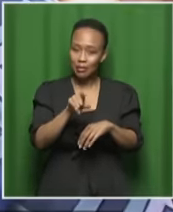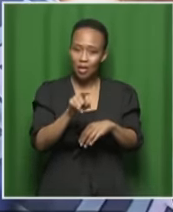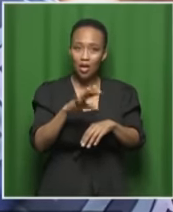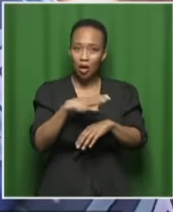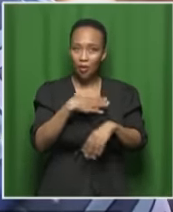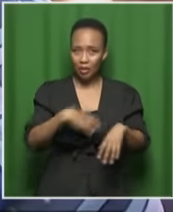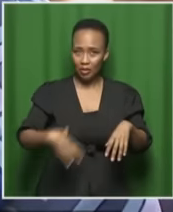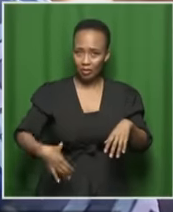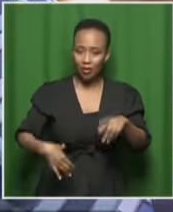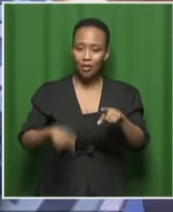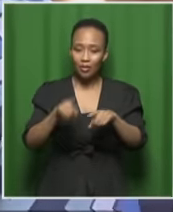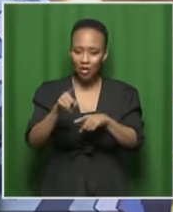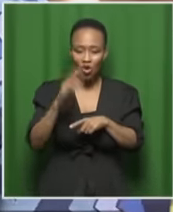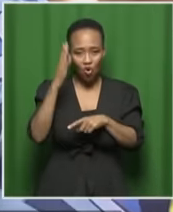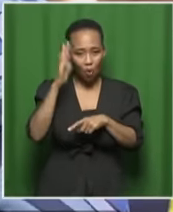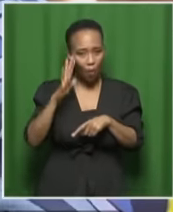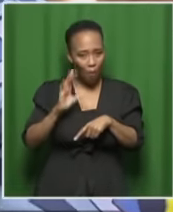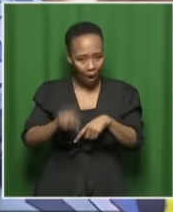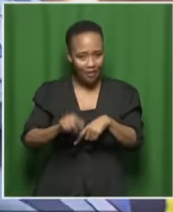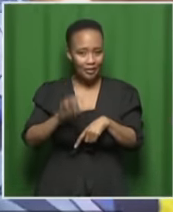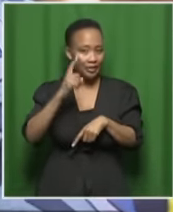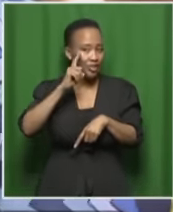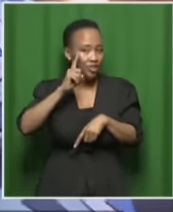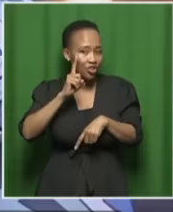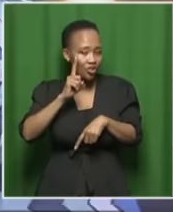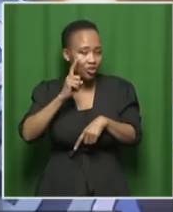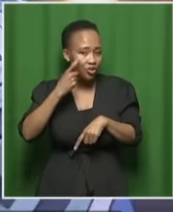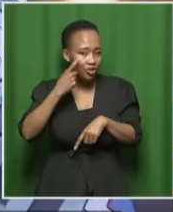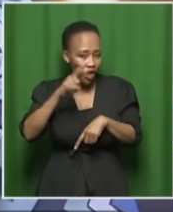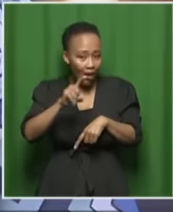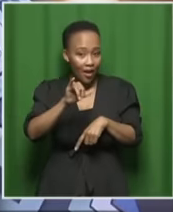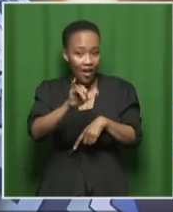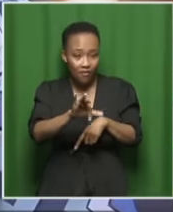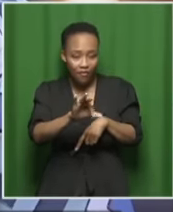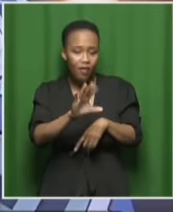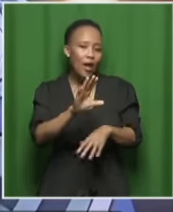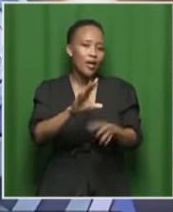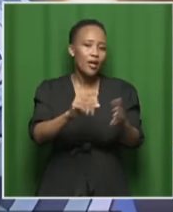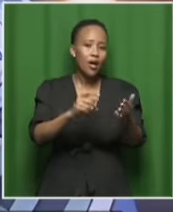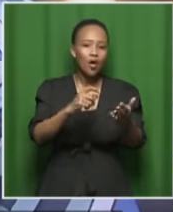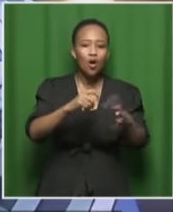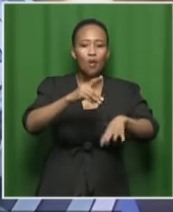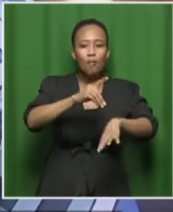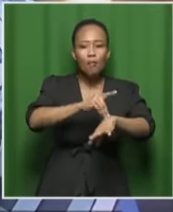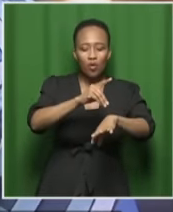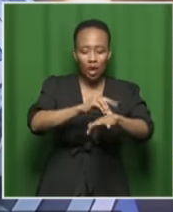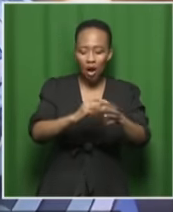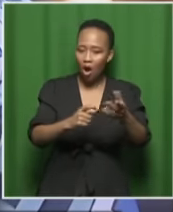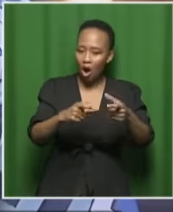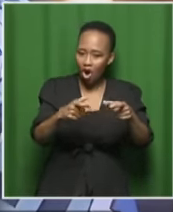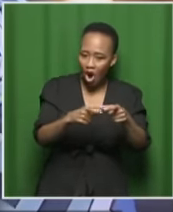the relevant things. We'll ensure that whether you've got a medical aid, you don't have a medical aid, you'll be in a position to access